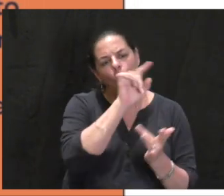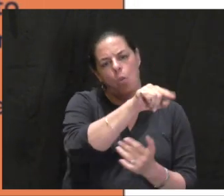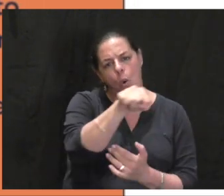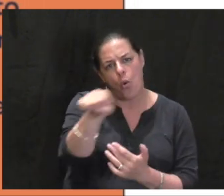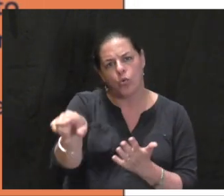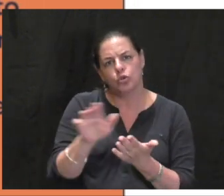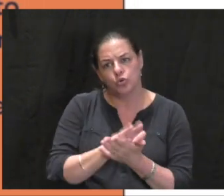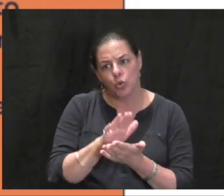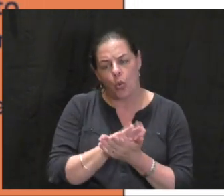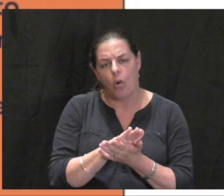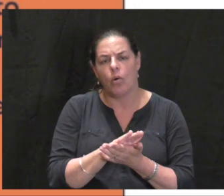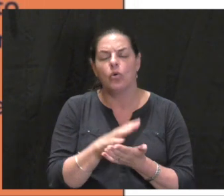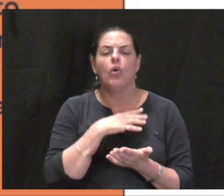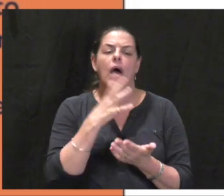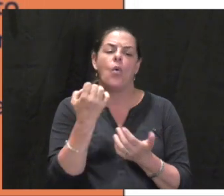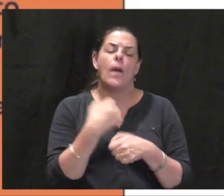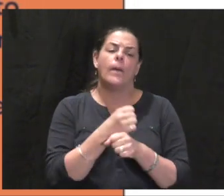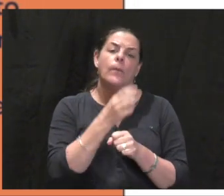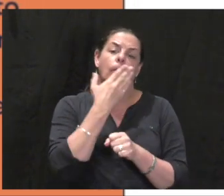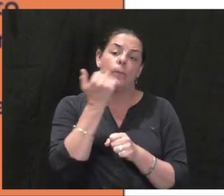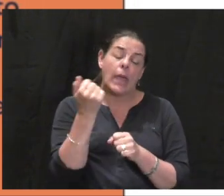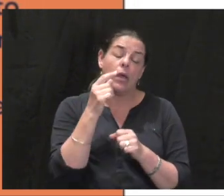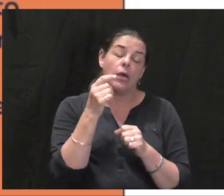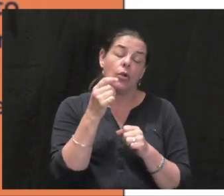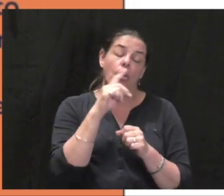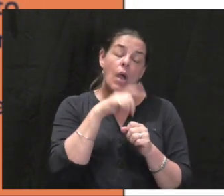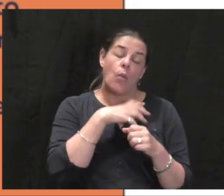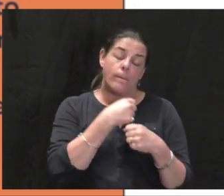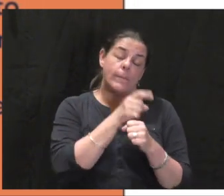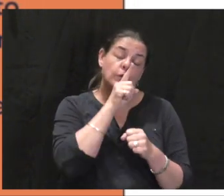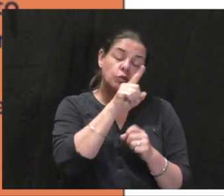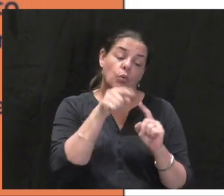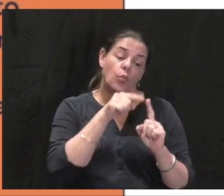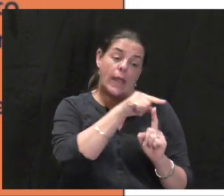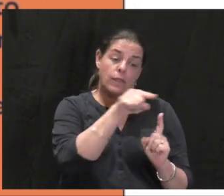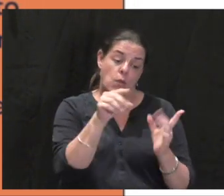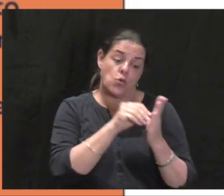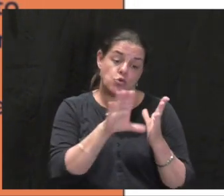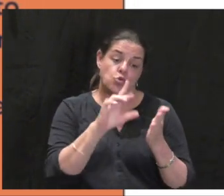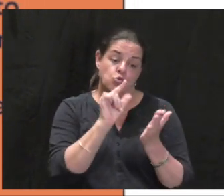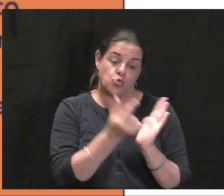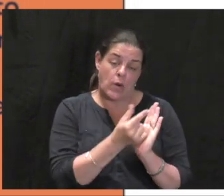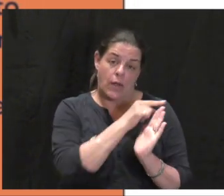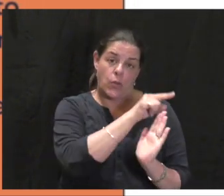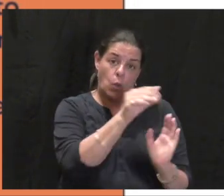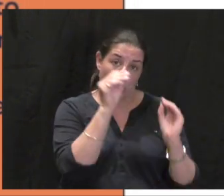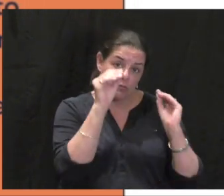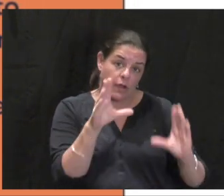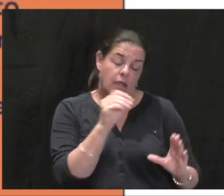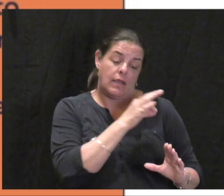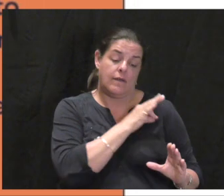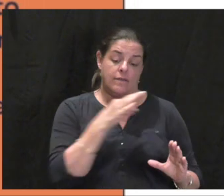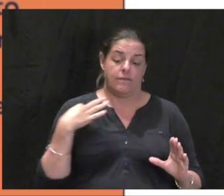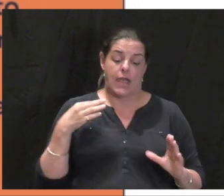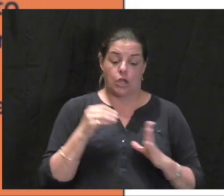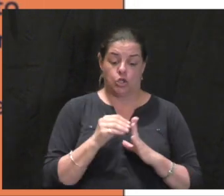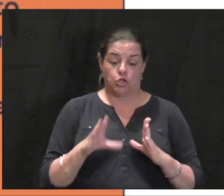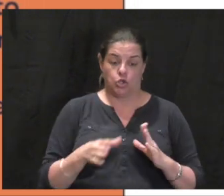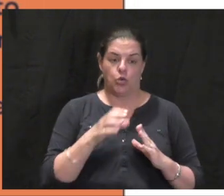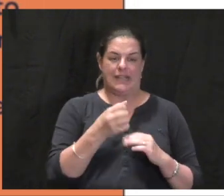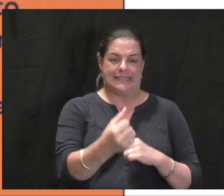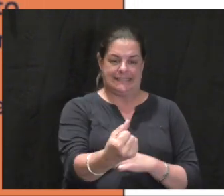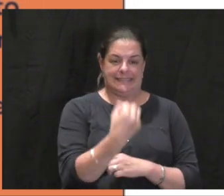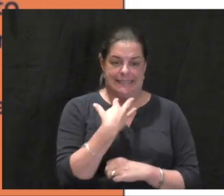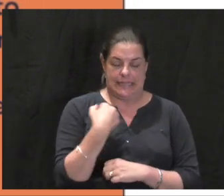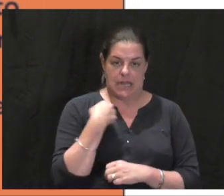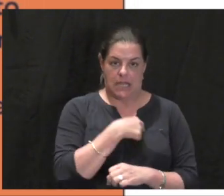us. So that's kind of some of the strategic kind of work that we've done around being intentional about our actual recruitment efforts. The last